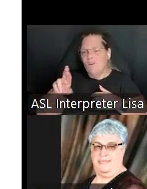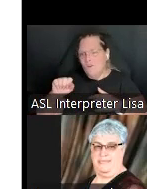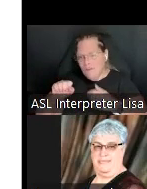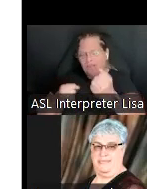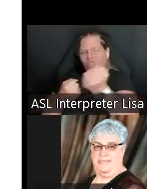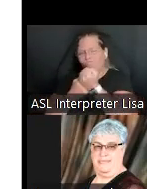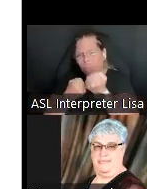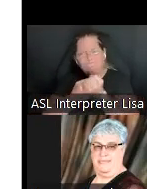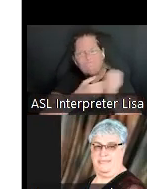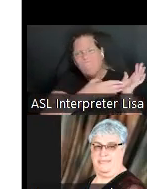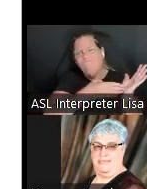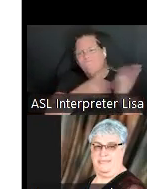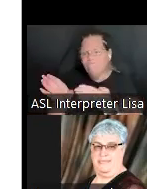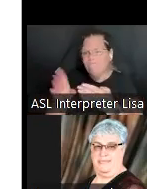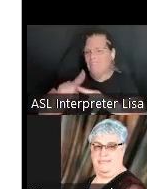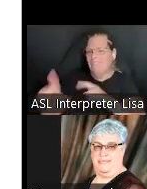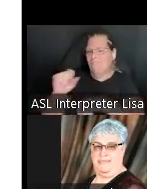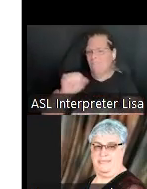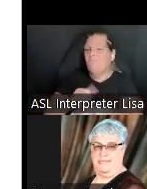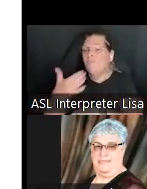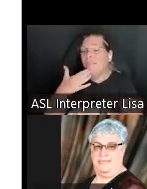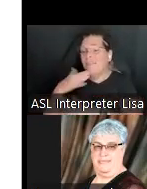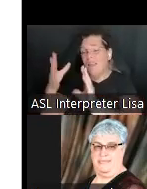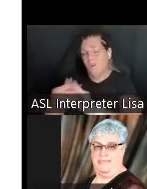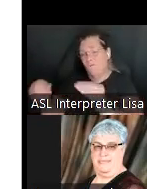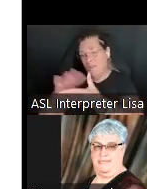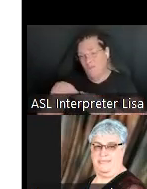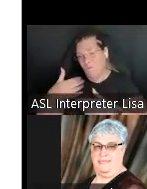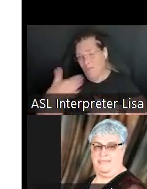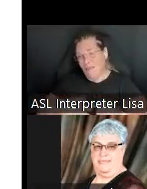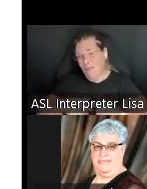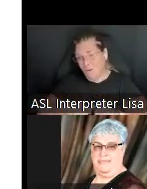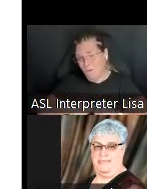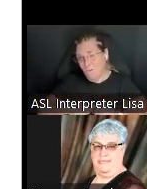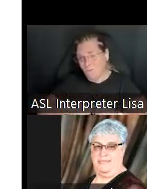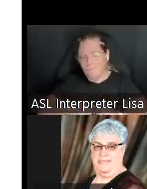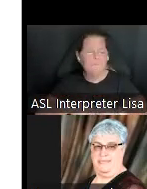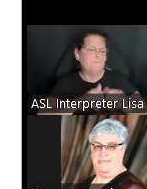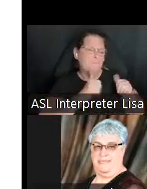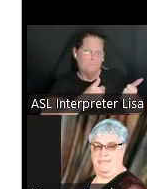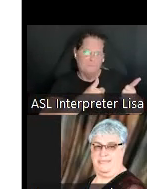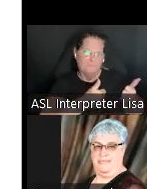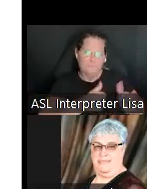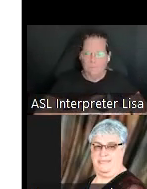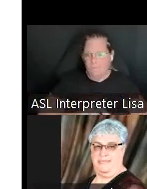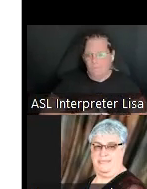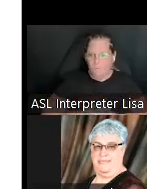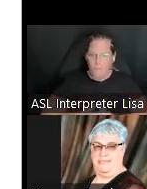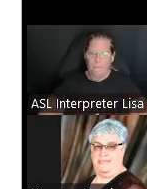be interested in. Yeah, thank you for offering that story. You're welcome.